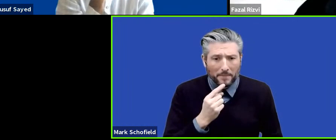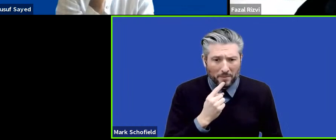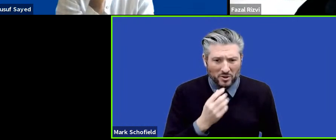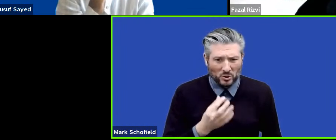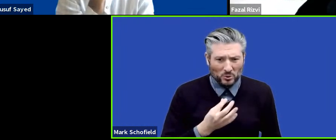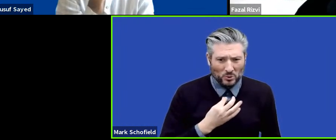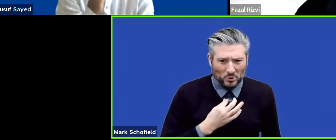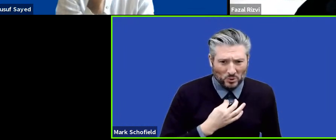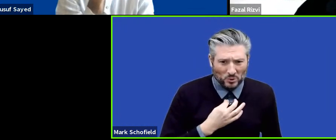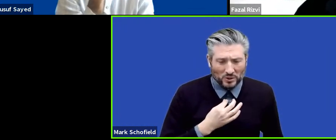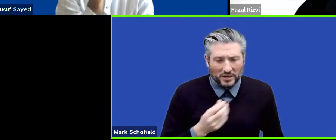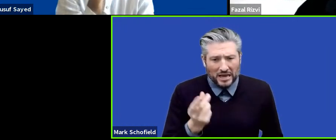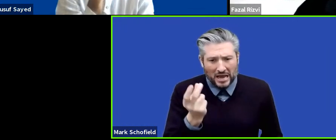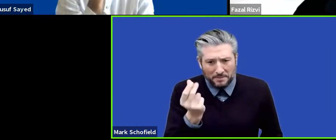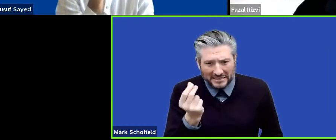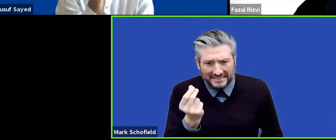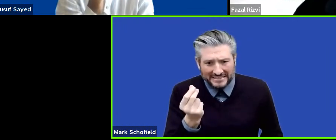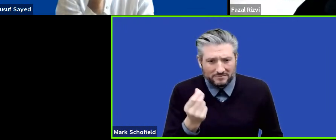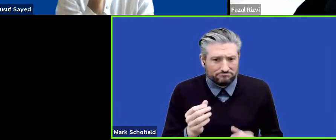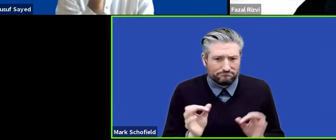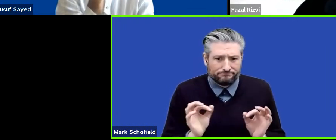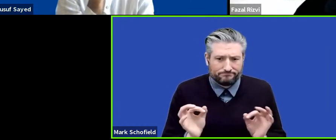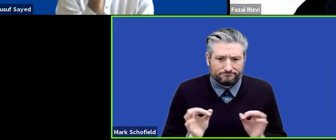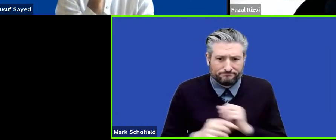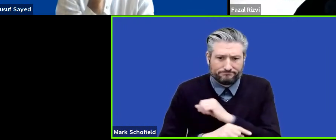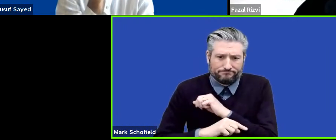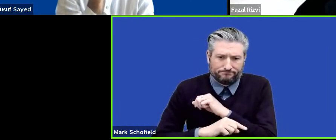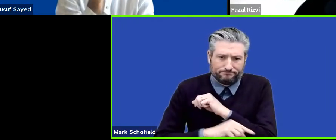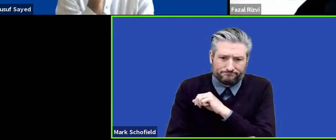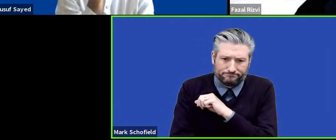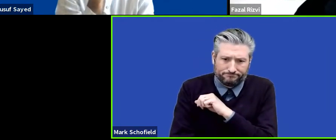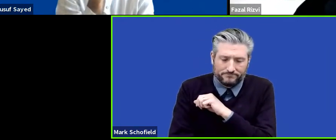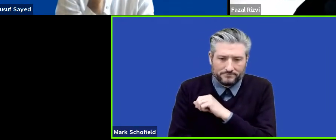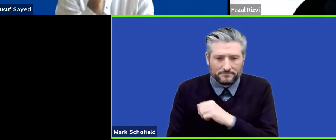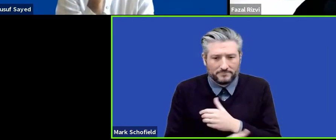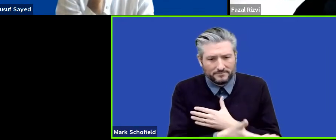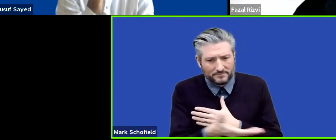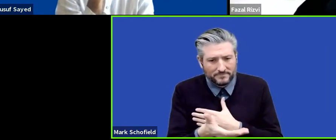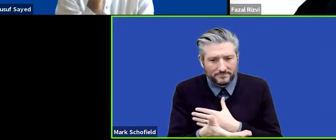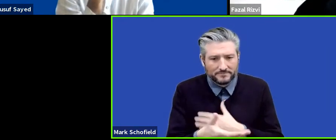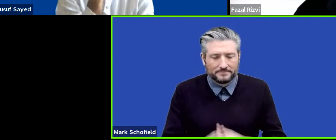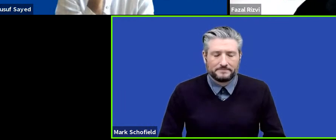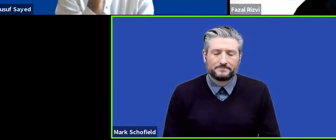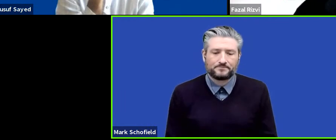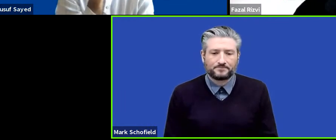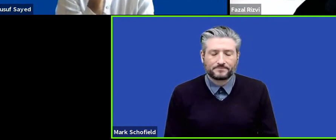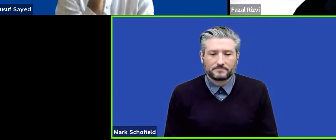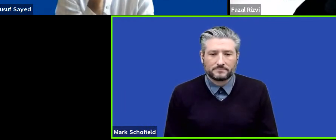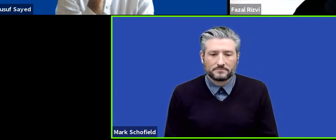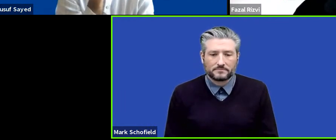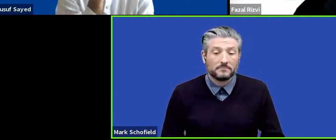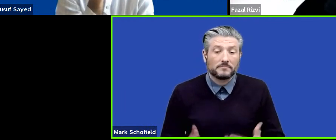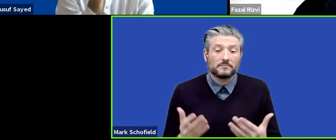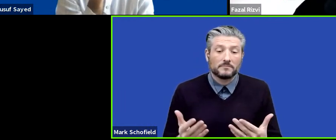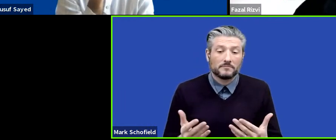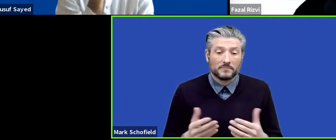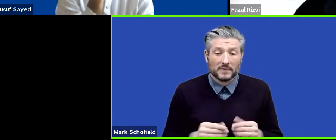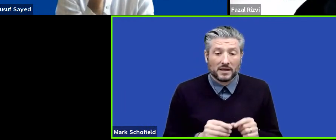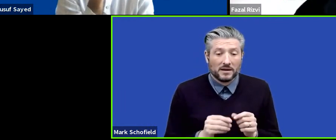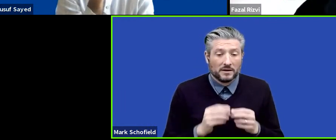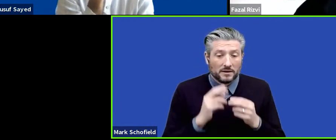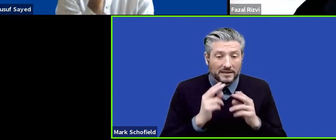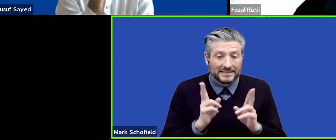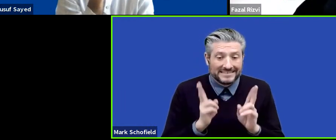with resources that were really quite limited. The teachers, of course, did not have